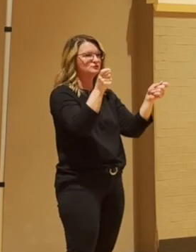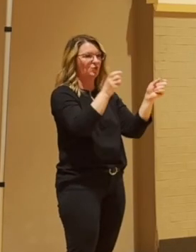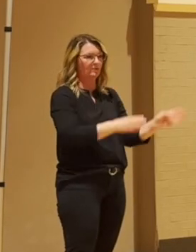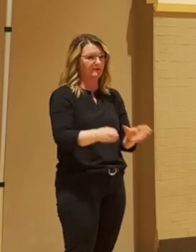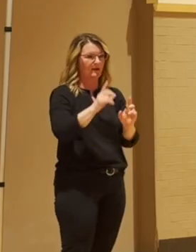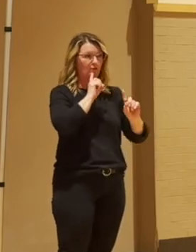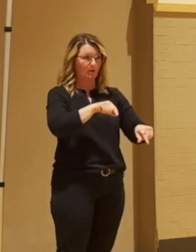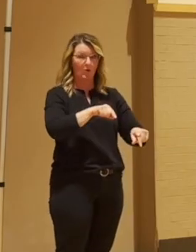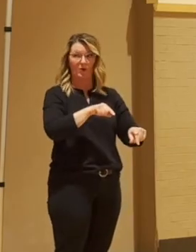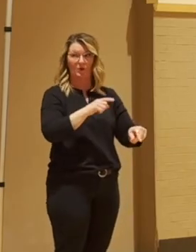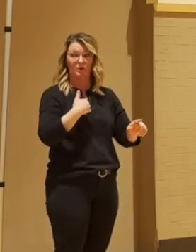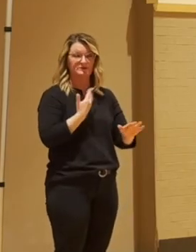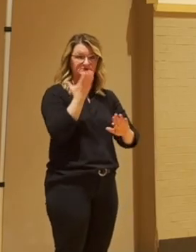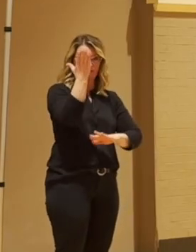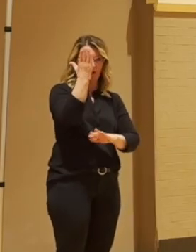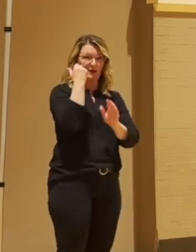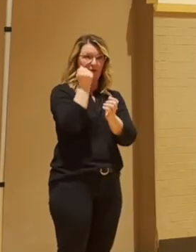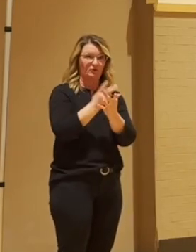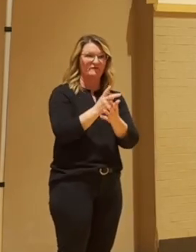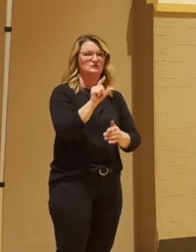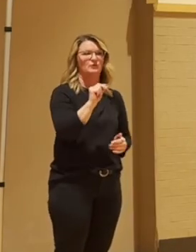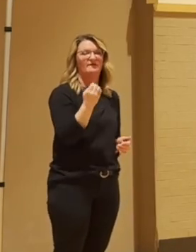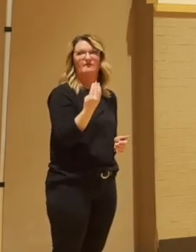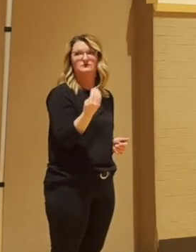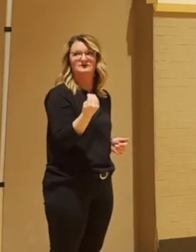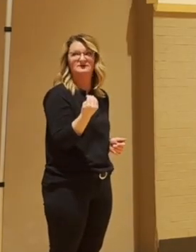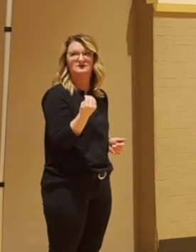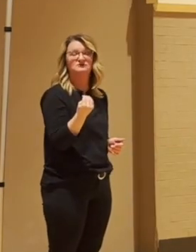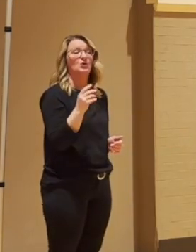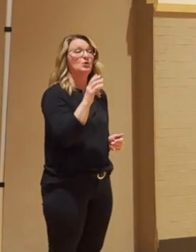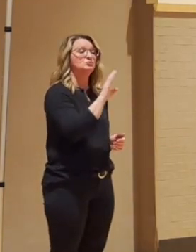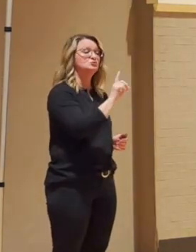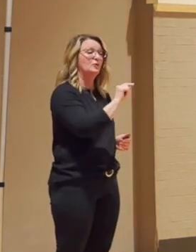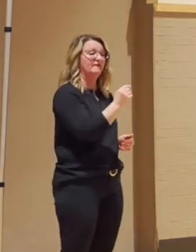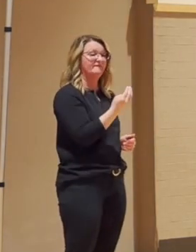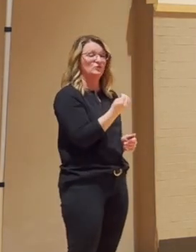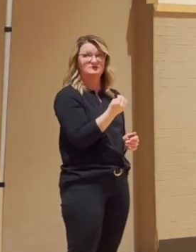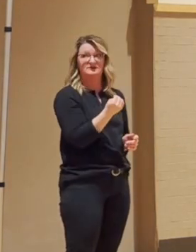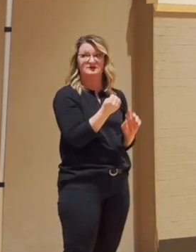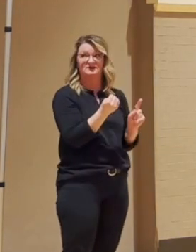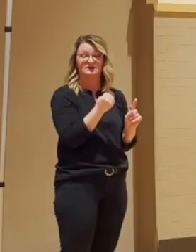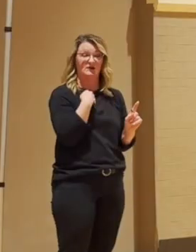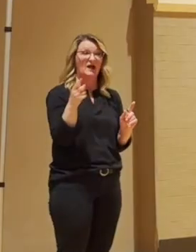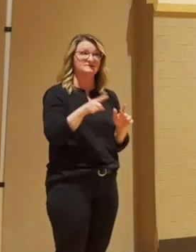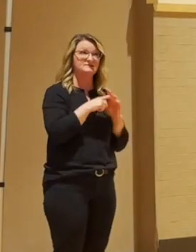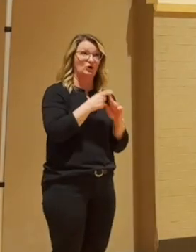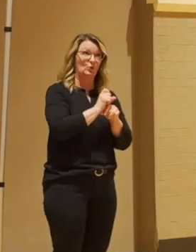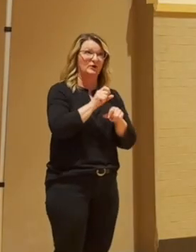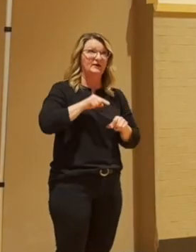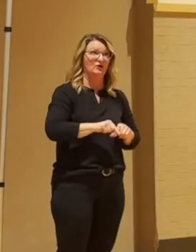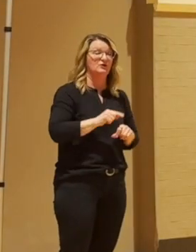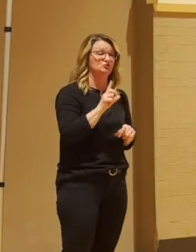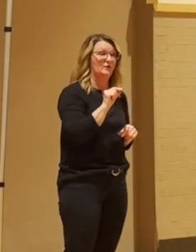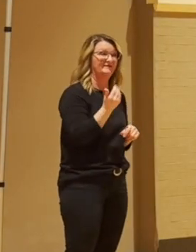it submitted and approved in 2014. So between 2014, I actually started at Buffalo Sewer in 2015.